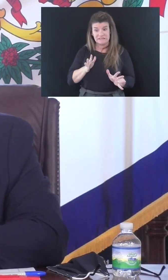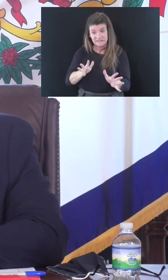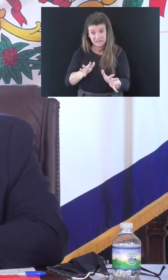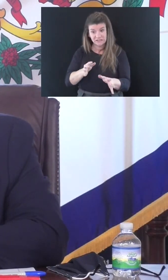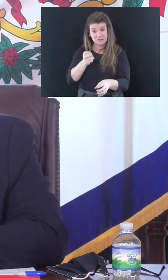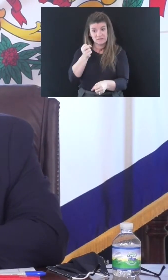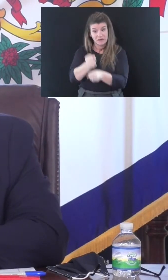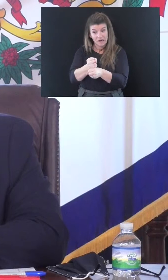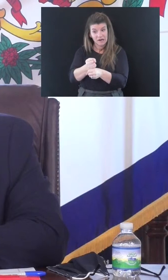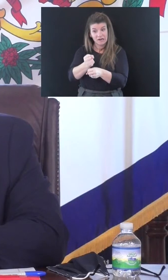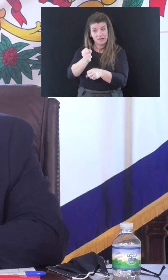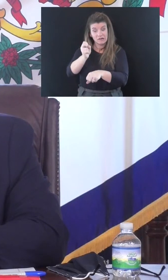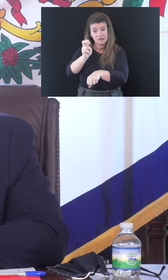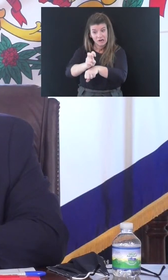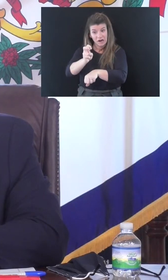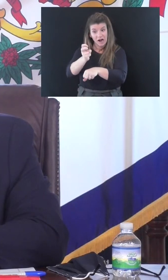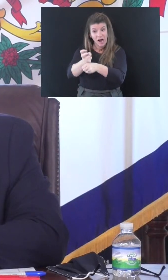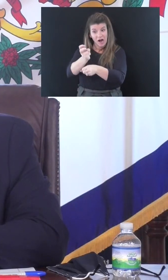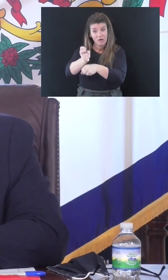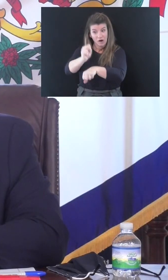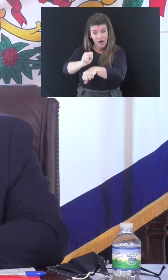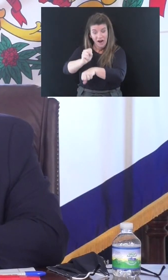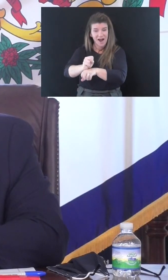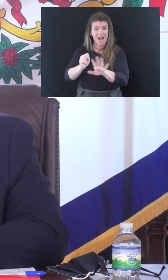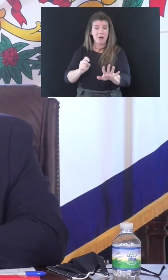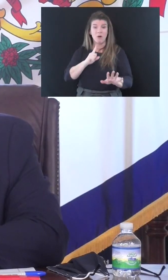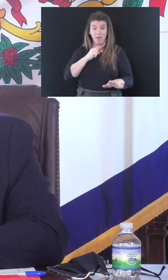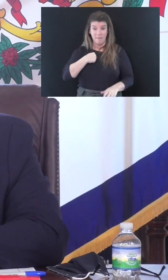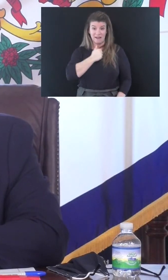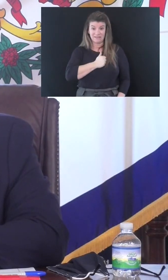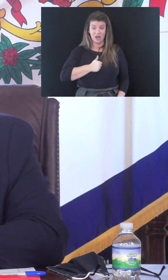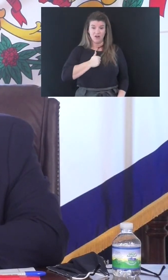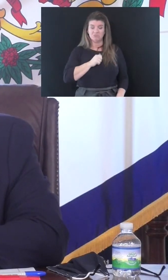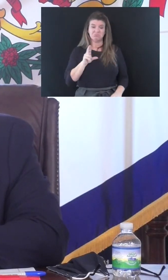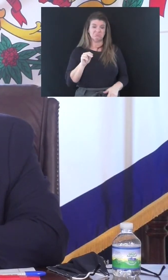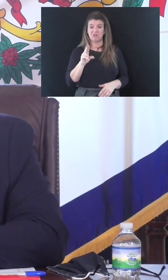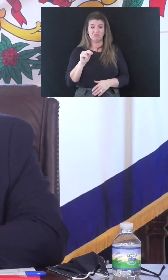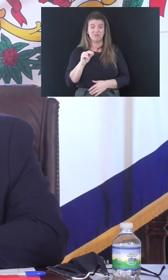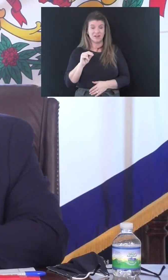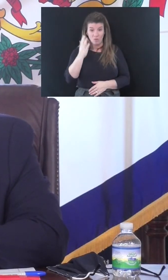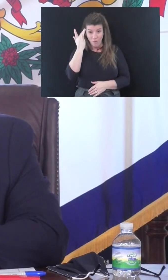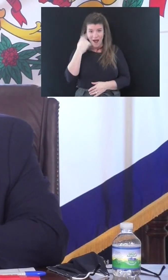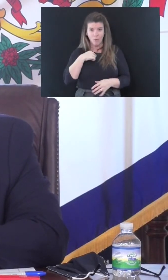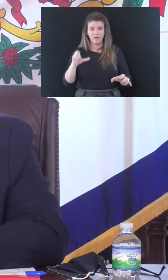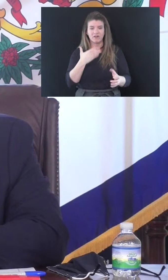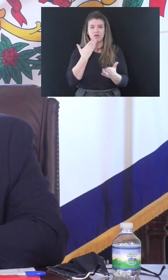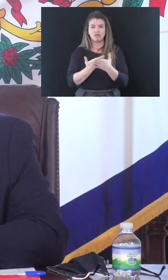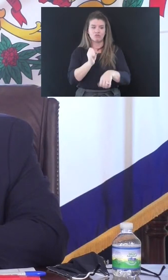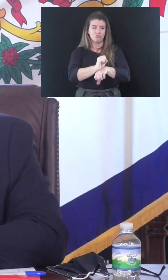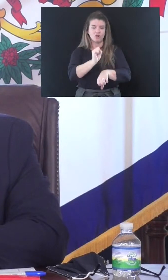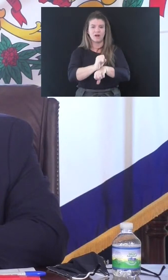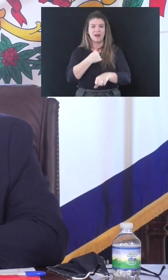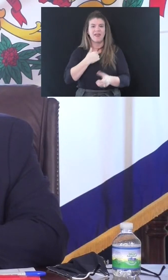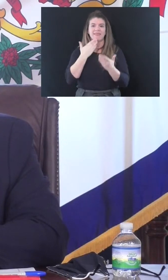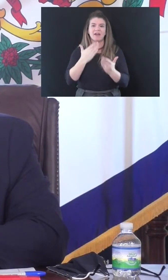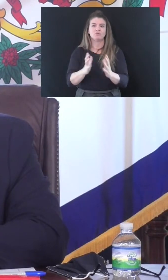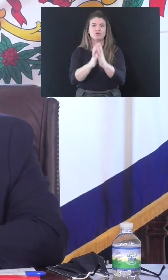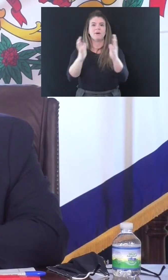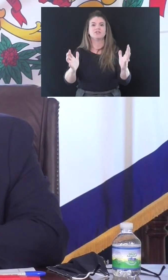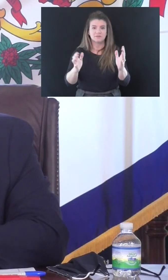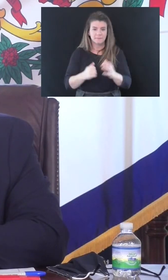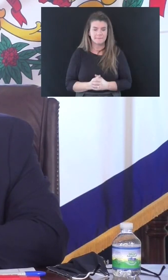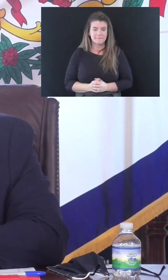same time, I'm not regretful of that because we've done good work, and I thank you so much. Our